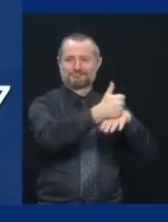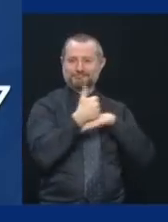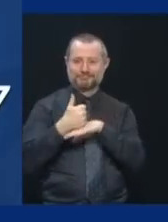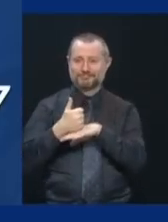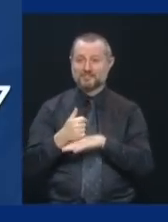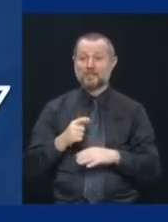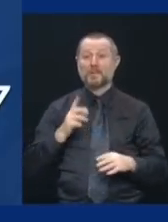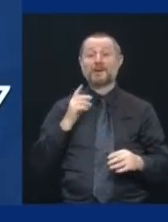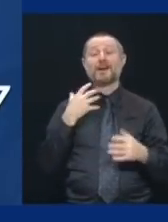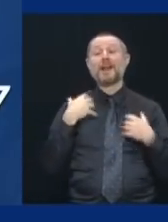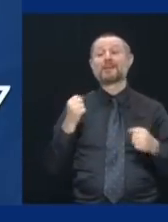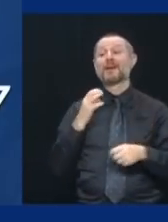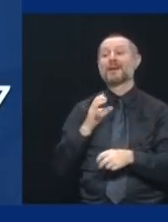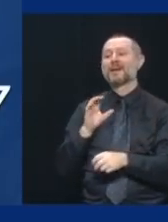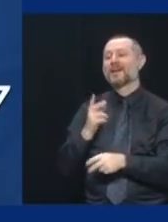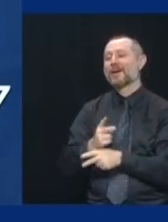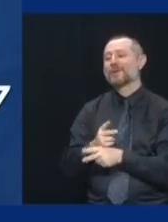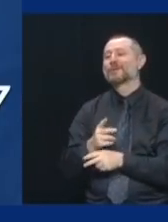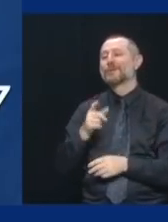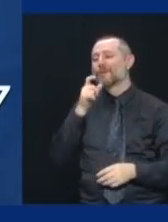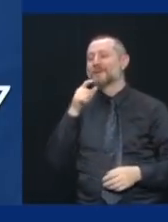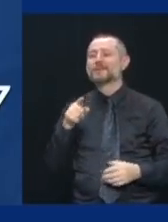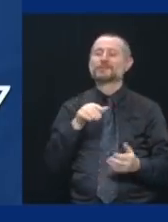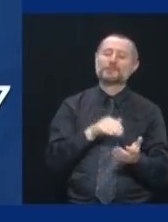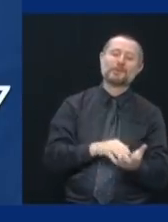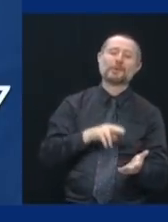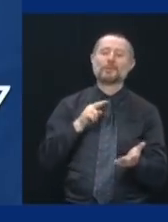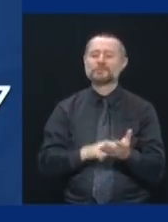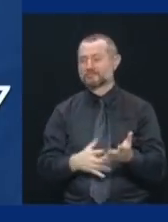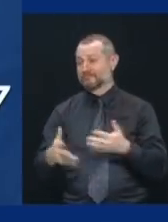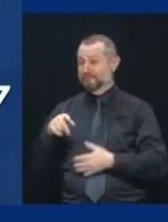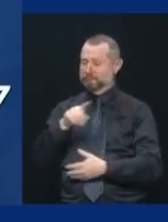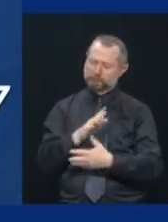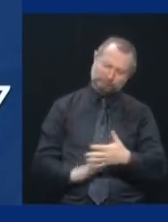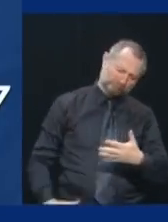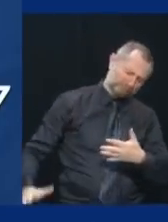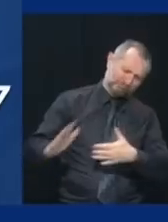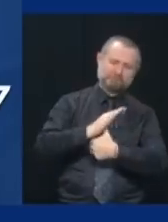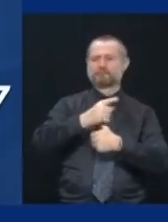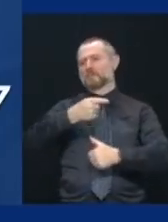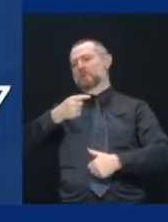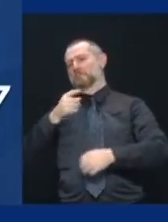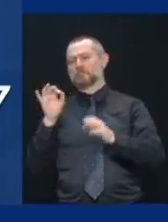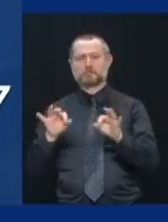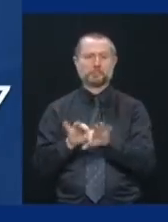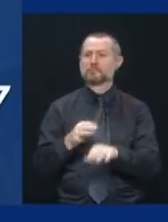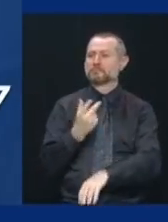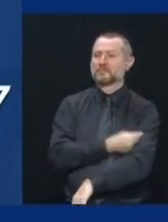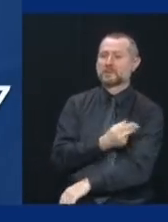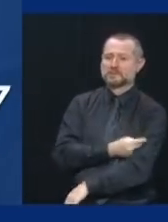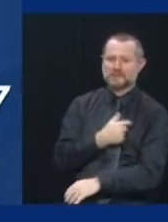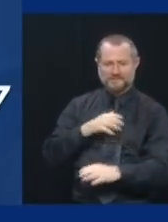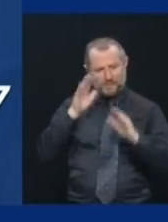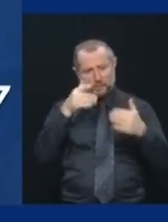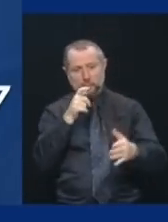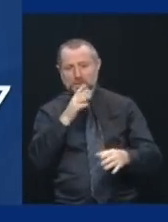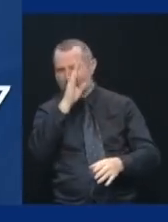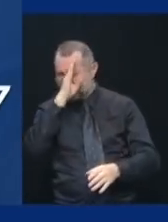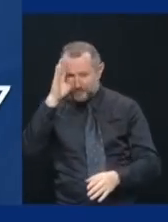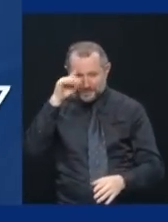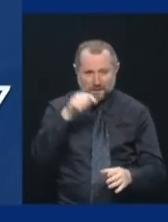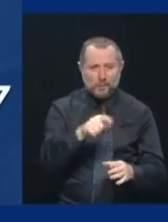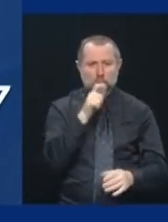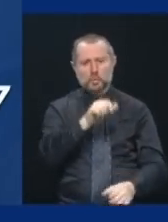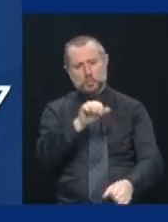workers, doctors, nurses, our frontline heroes. We've focused on hospitals administering to those nurses